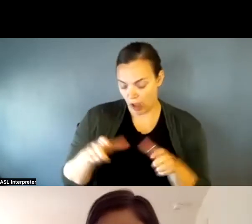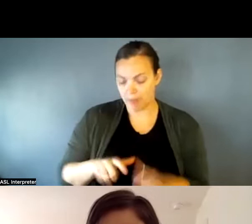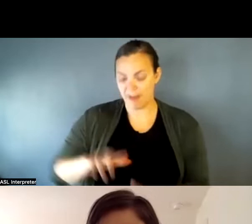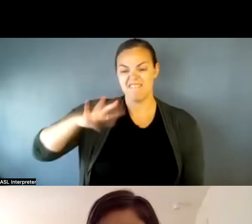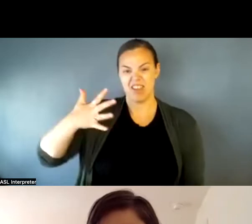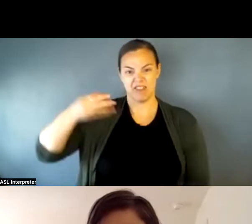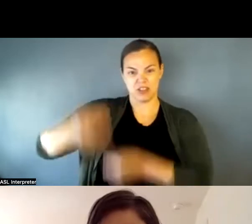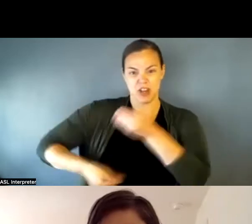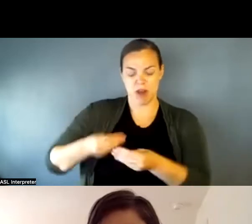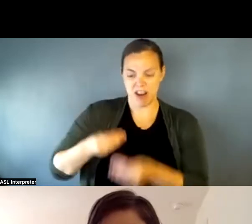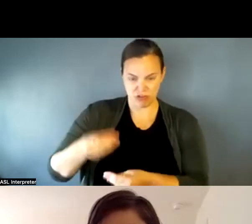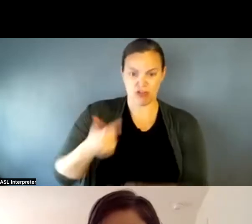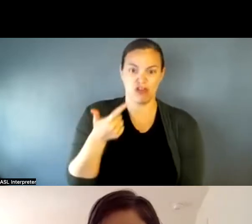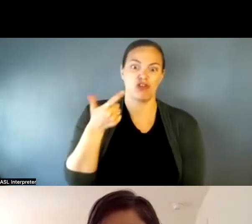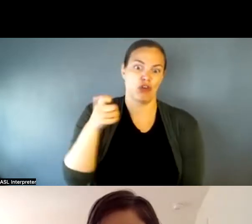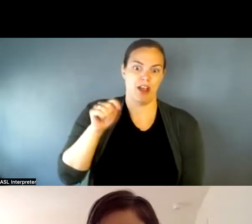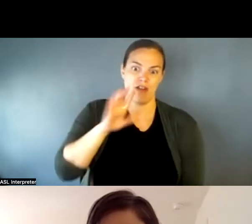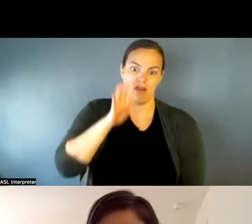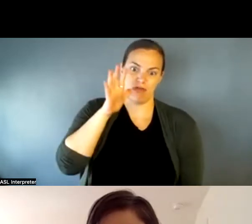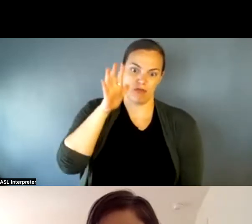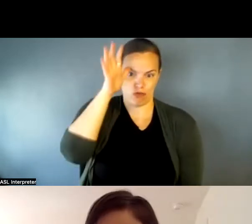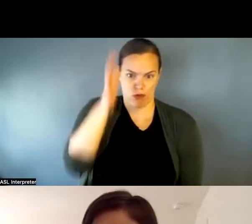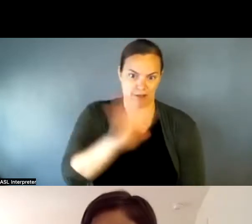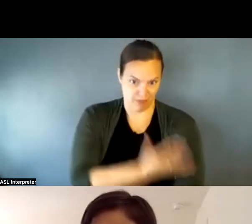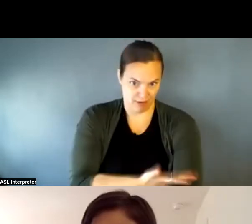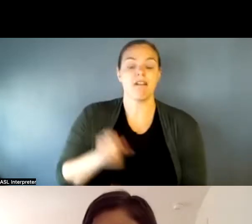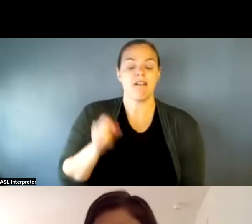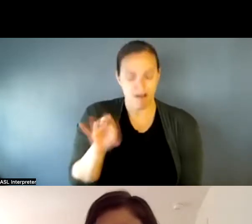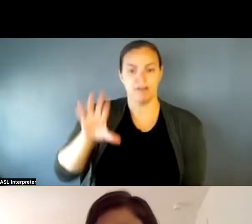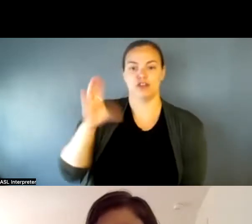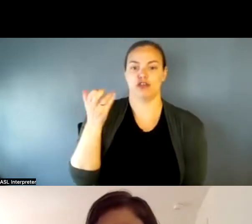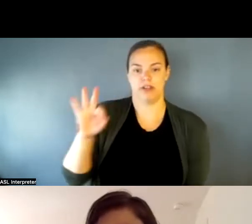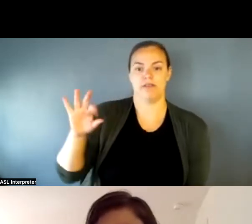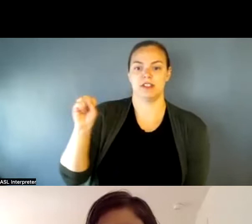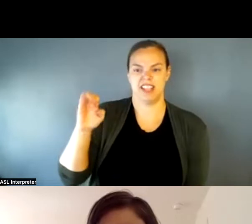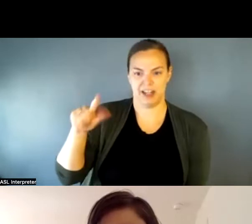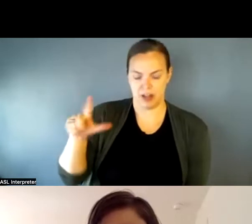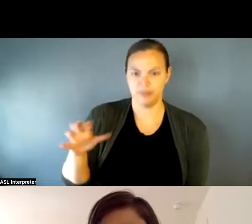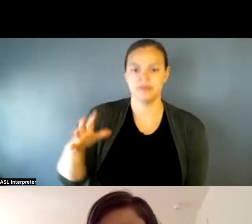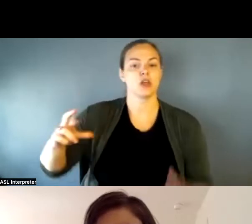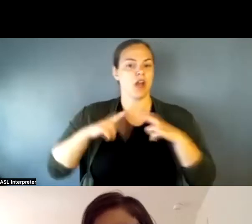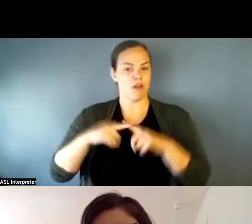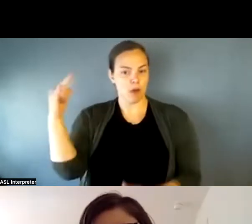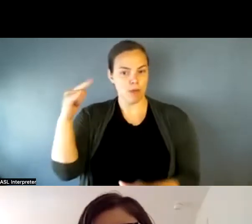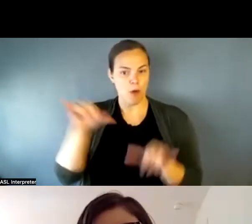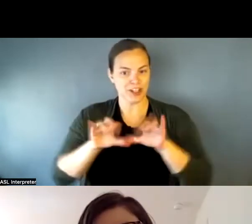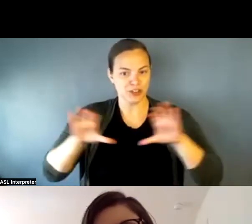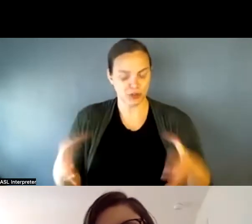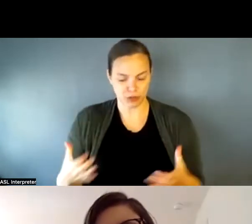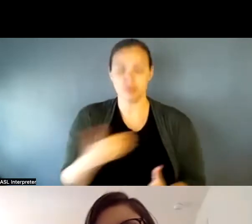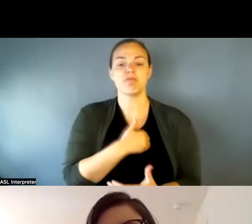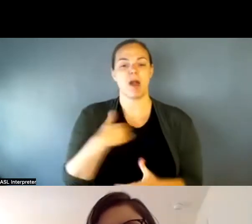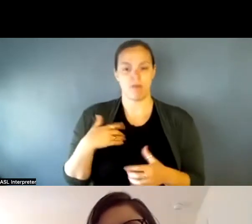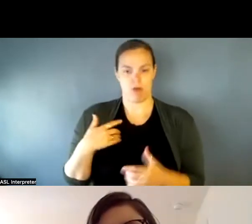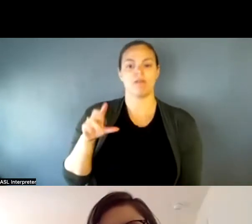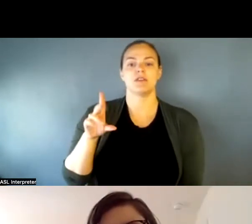Chief Seattle. Ken is retired from the Boeing Company's Flight Operations Engineering Group. He is a member of the Duwamish Tribe, a